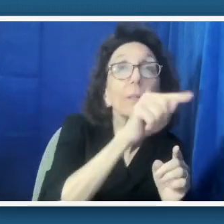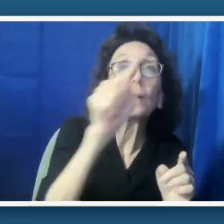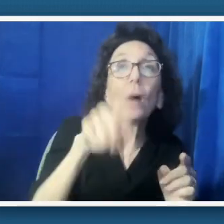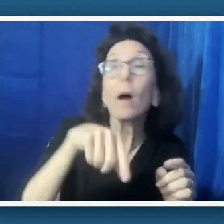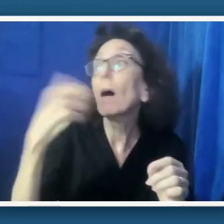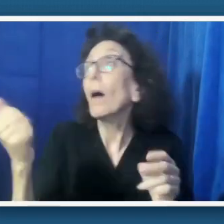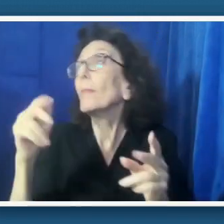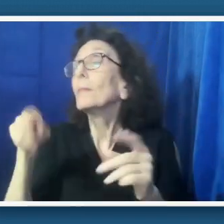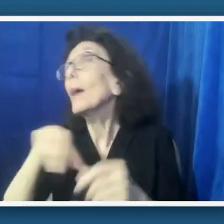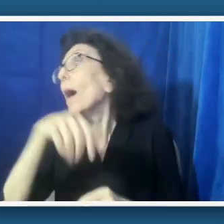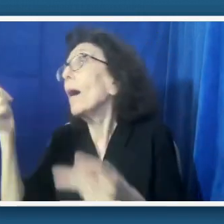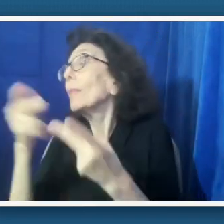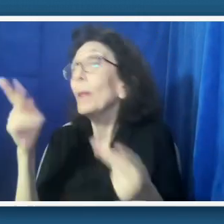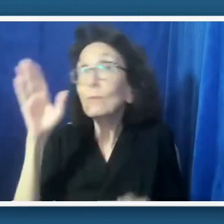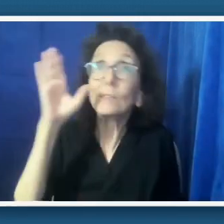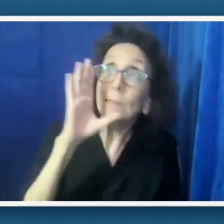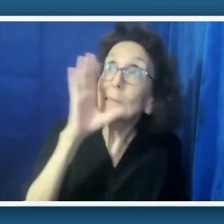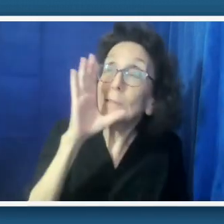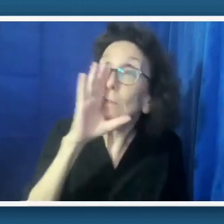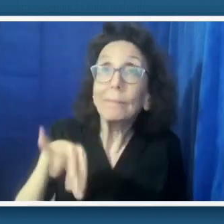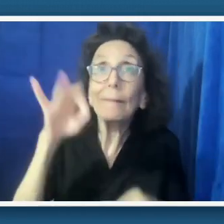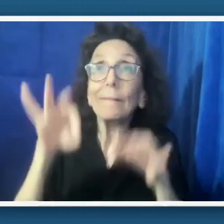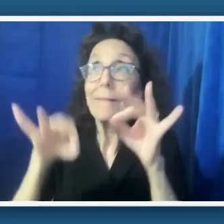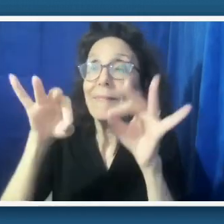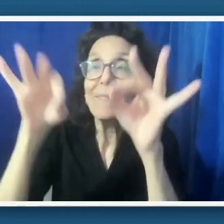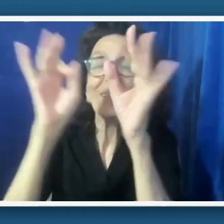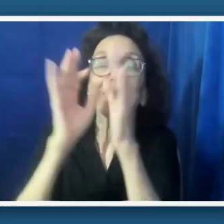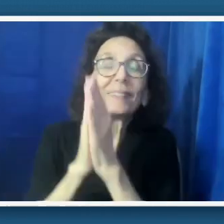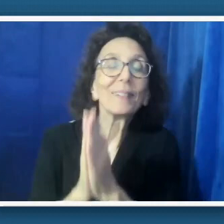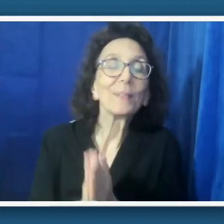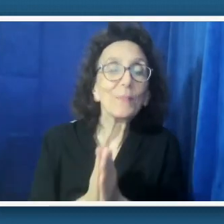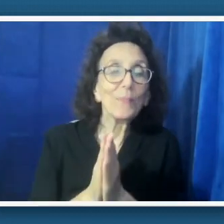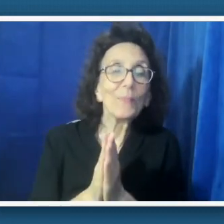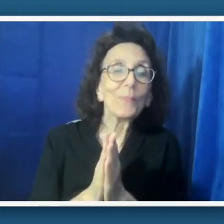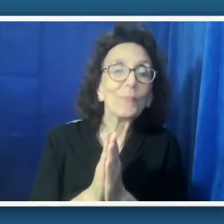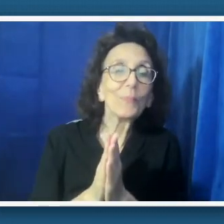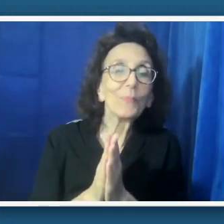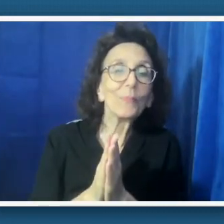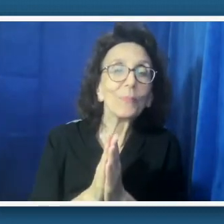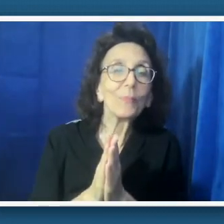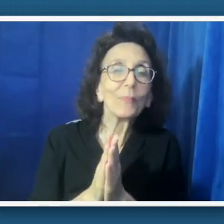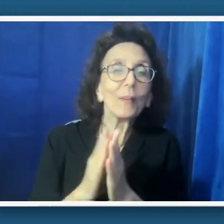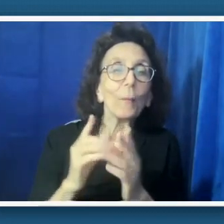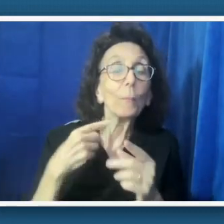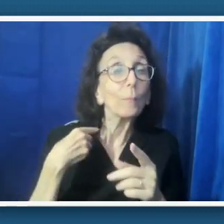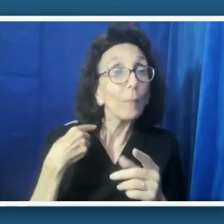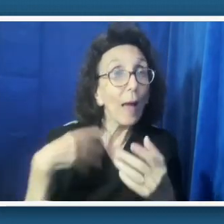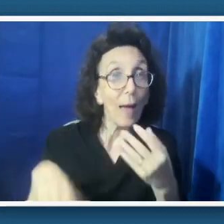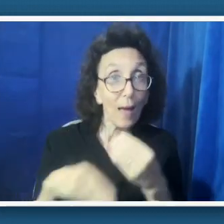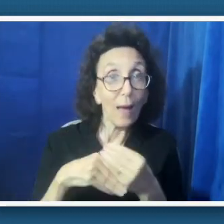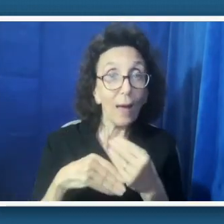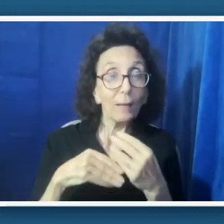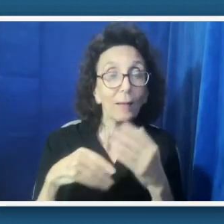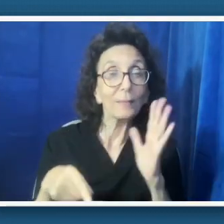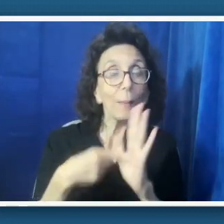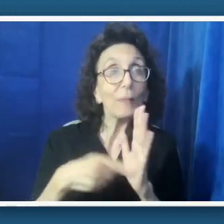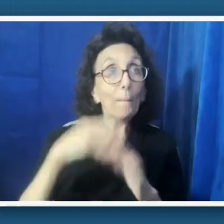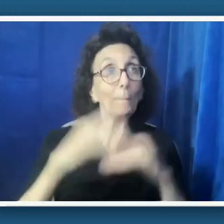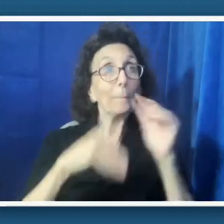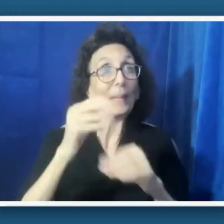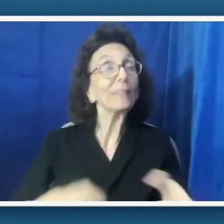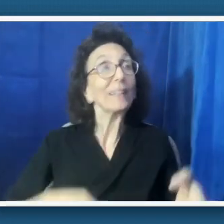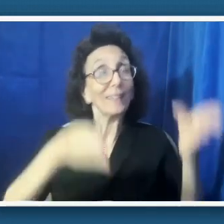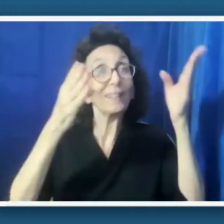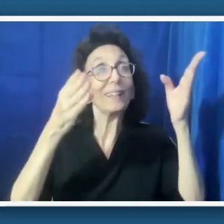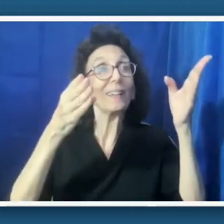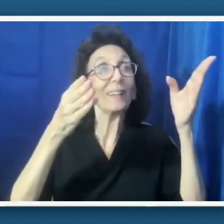little bit. And it's, then there's complicated things like sometimes the buildings, then, you